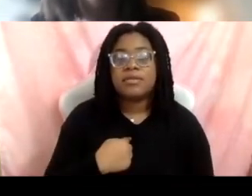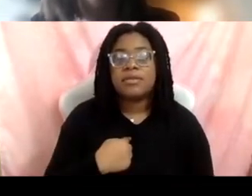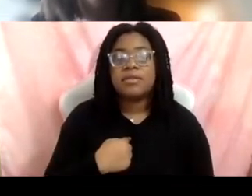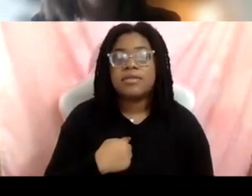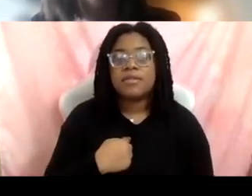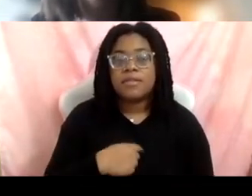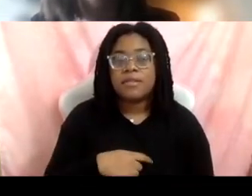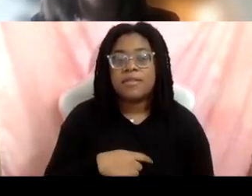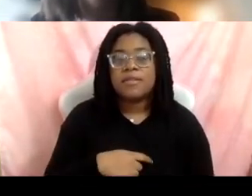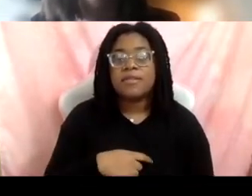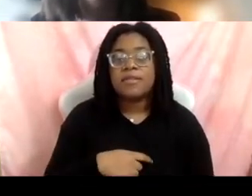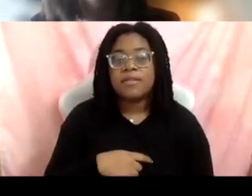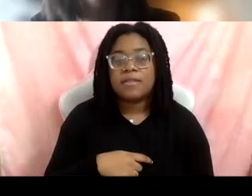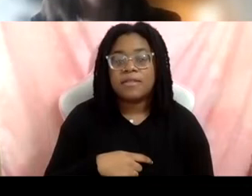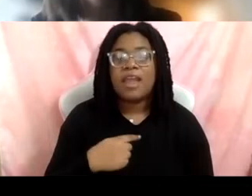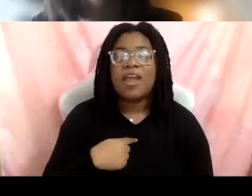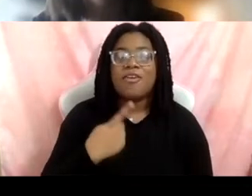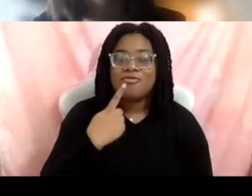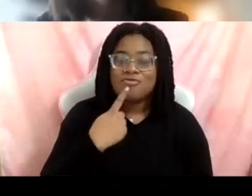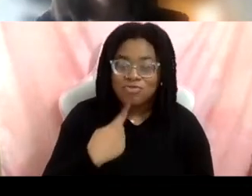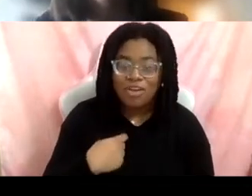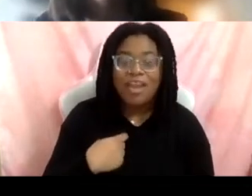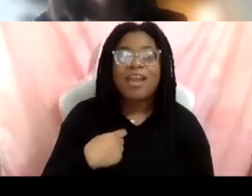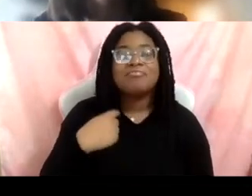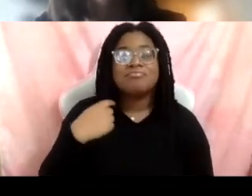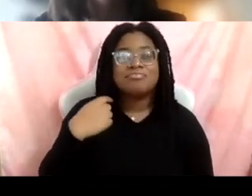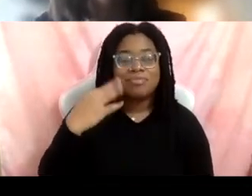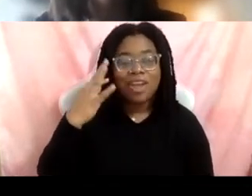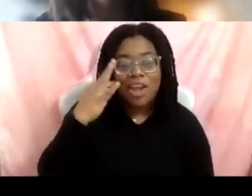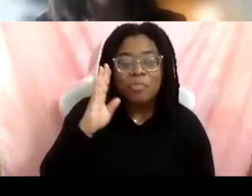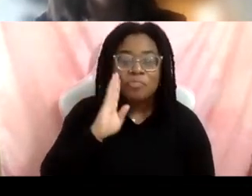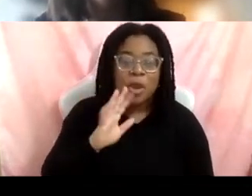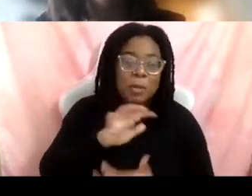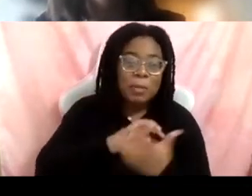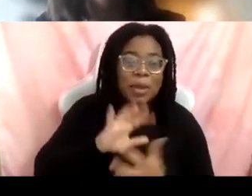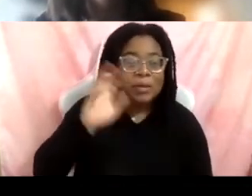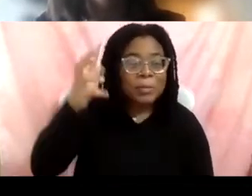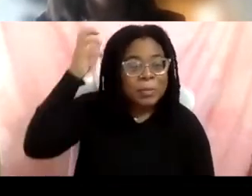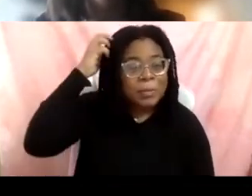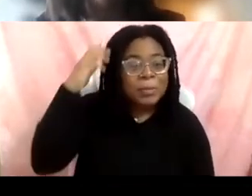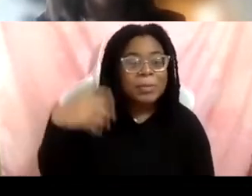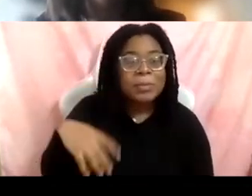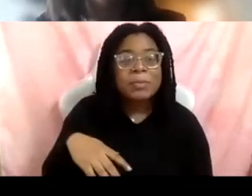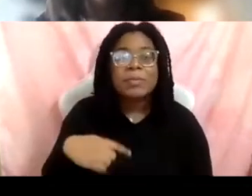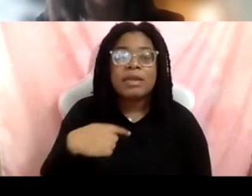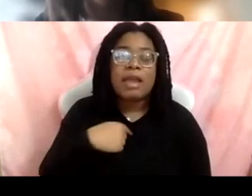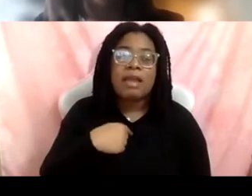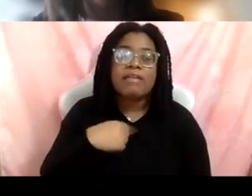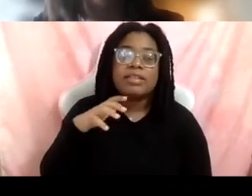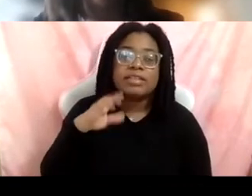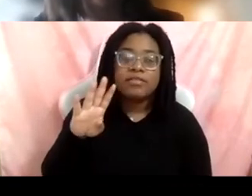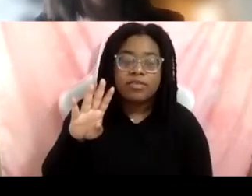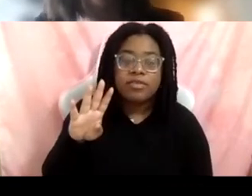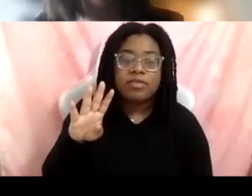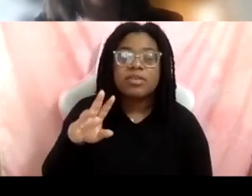I have reddish blonde hair. I am C3, C4 spinal cord. I have a